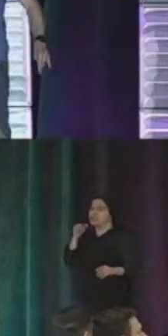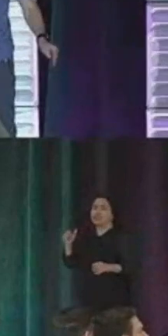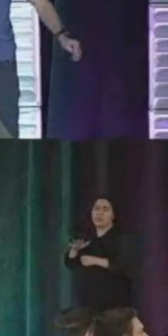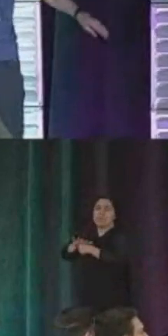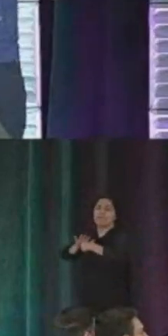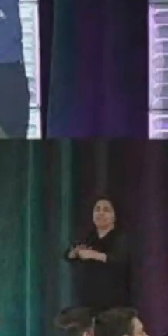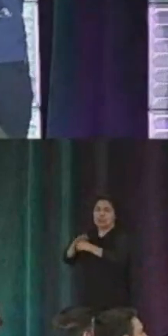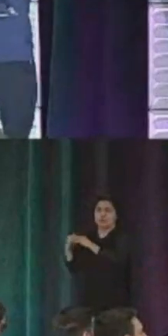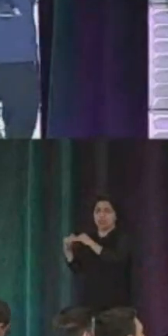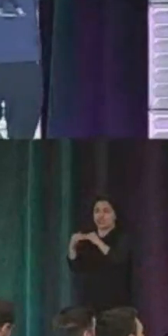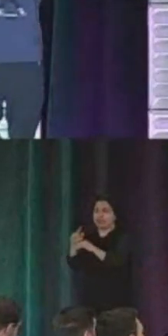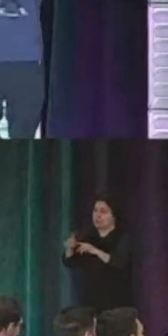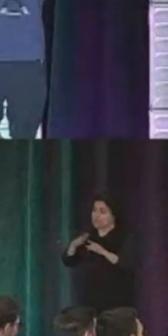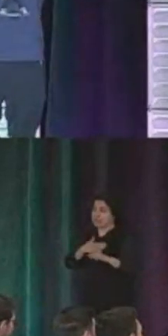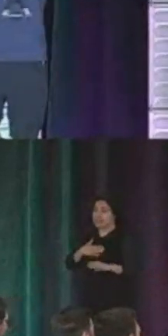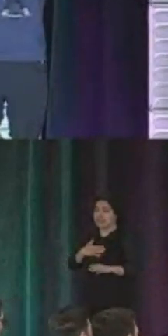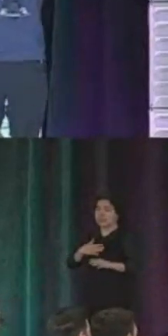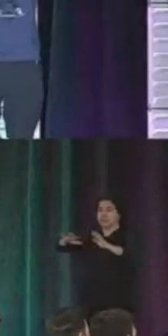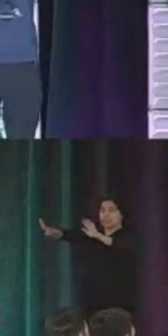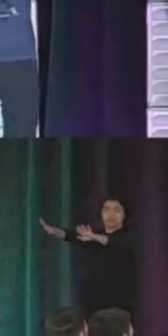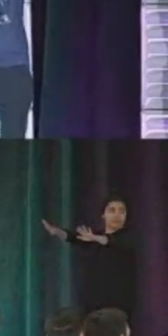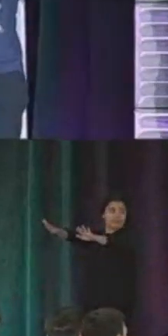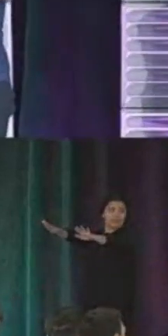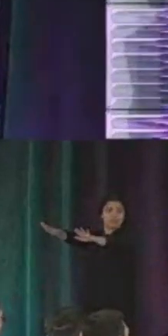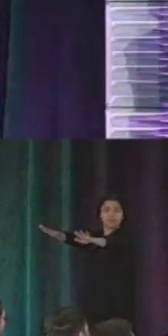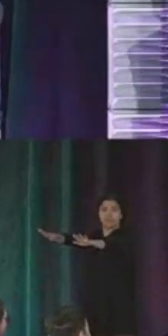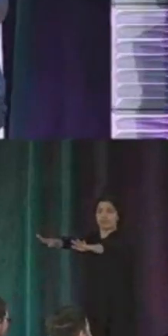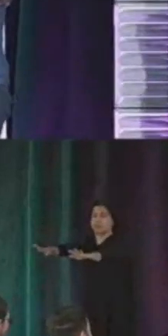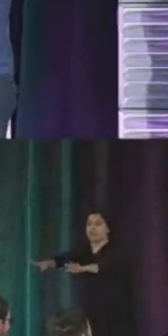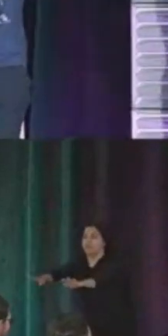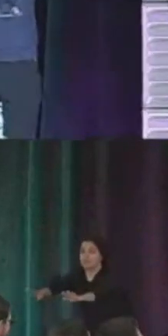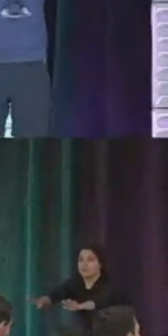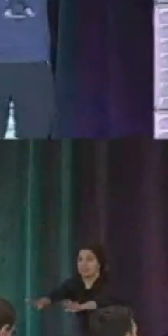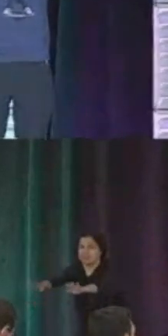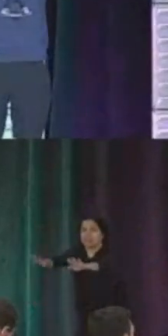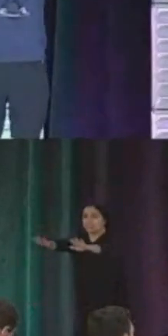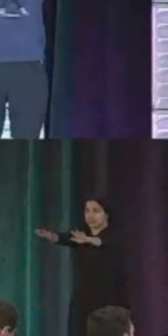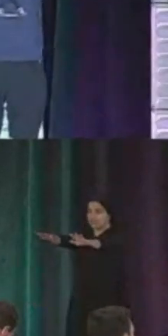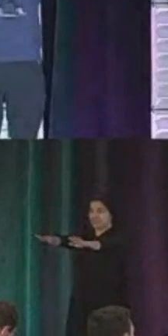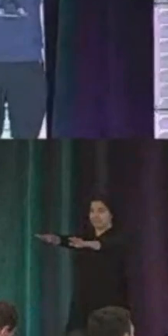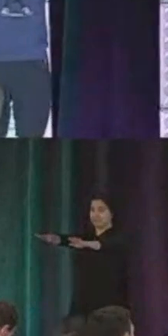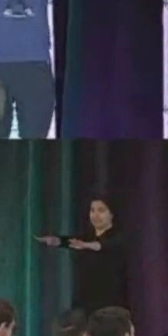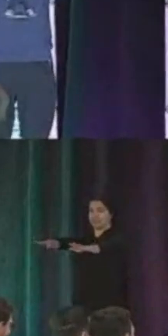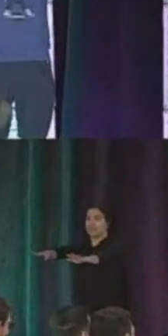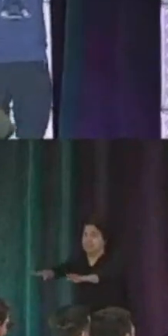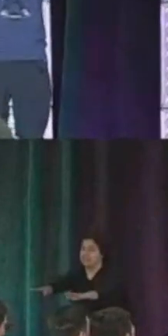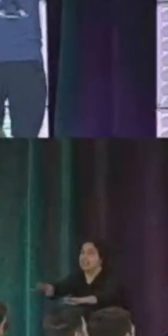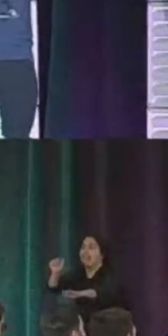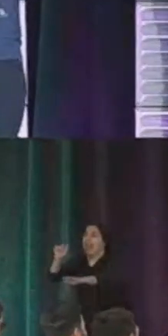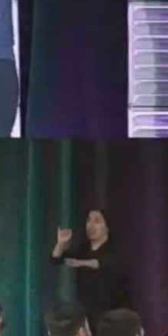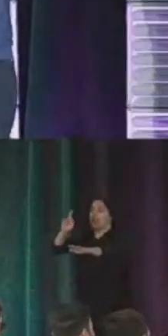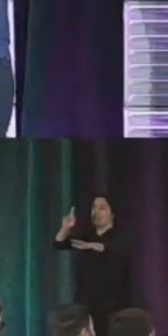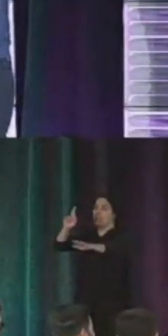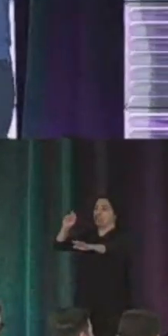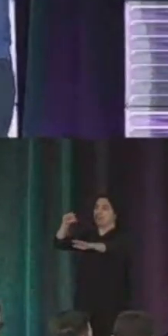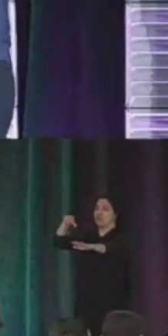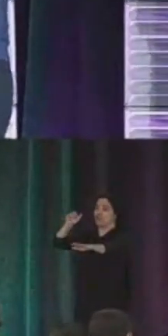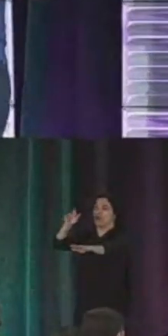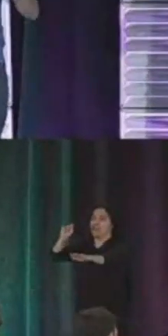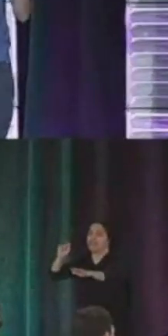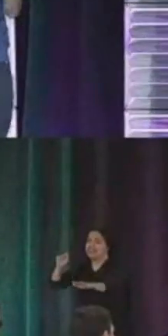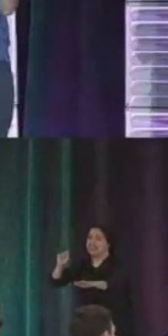pressure, but please do. Put your arms out in front of you like this and squat down and come up. This is called an air squat. It's exercise.